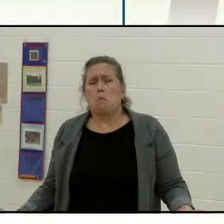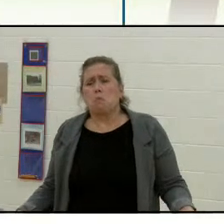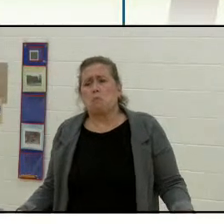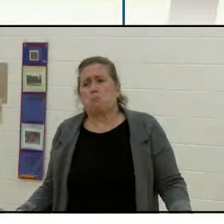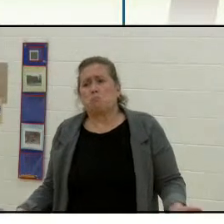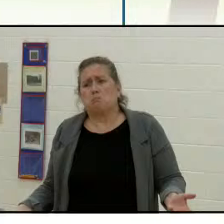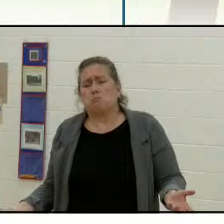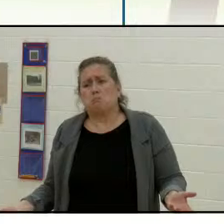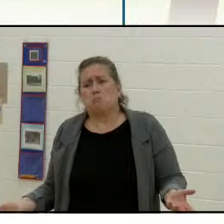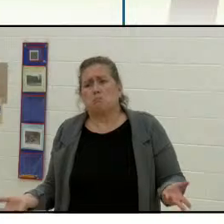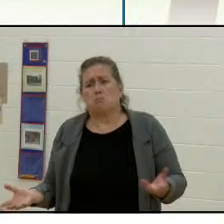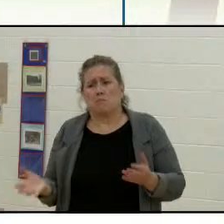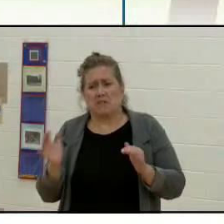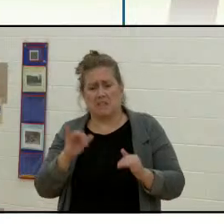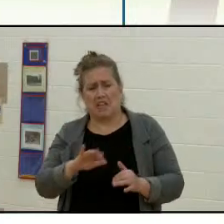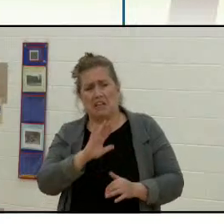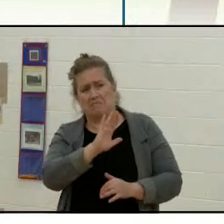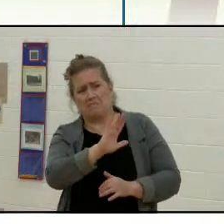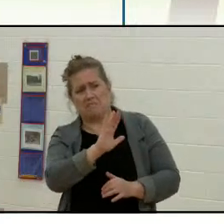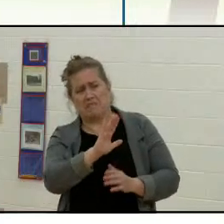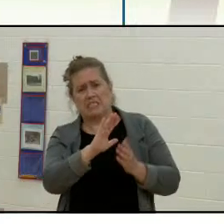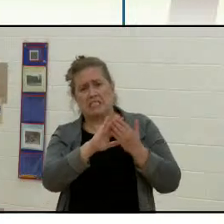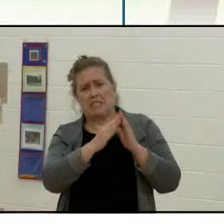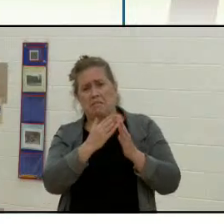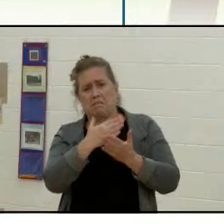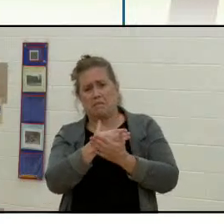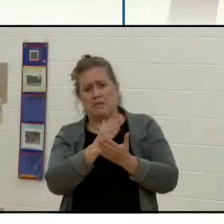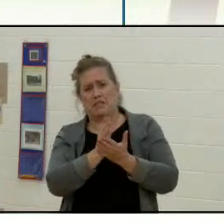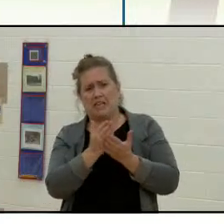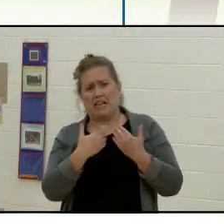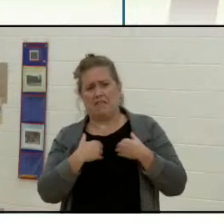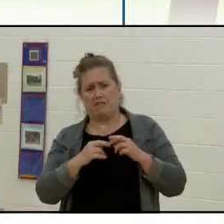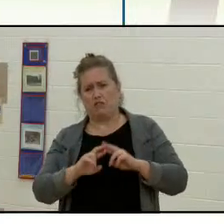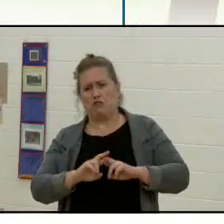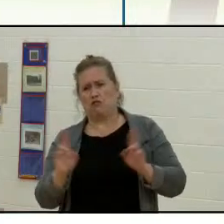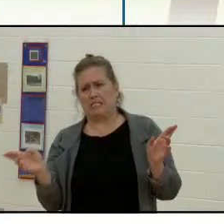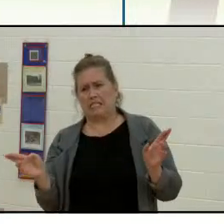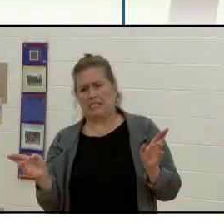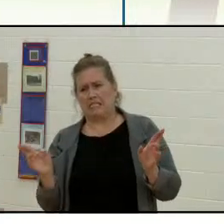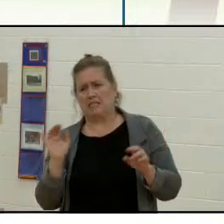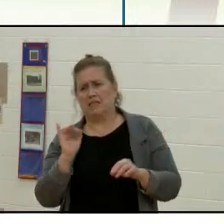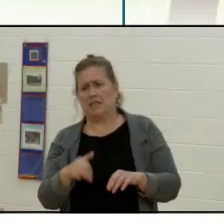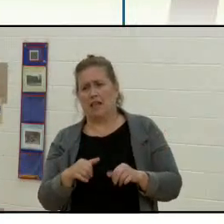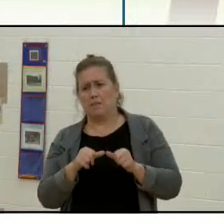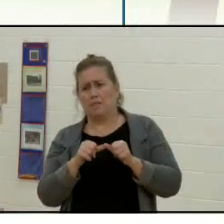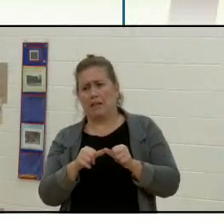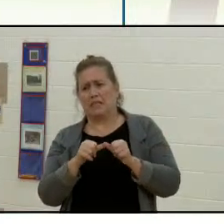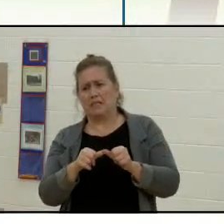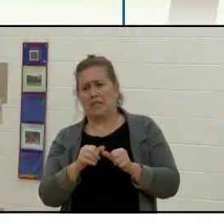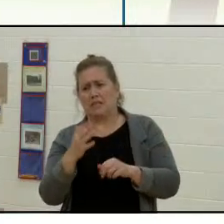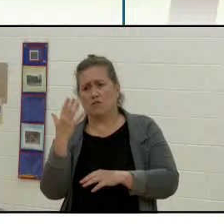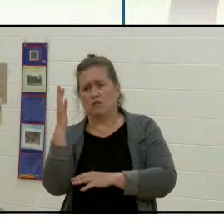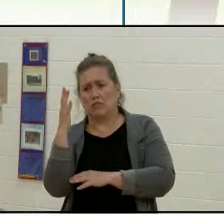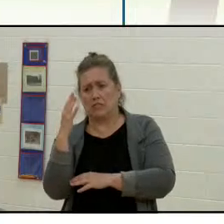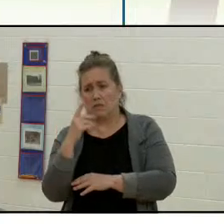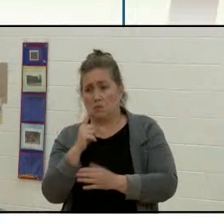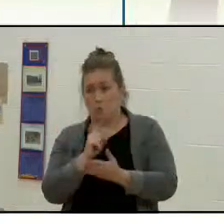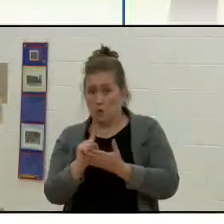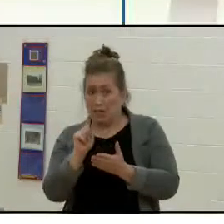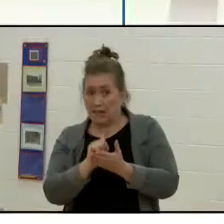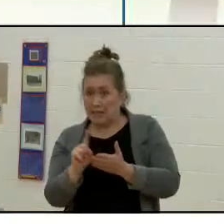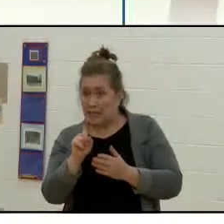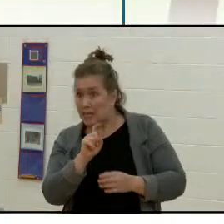their budget and scheduling ability to, to maintain additional plants. No, I mean, when they Oh.